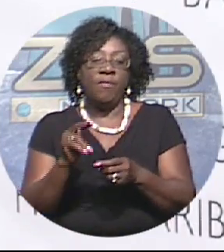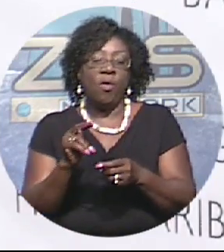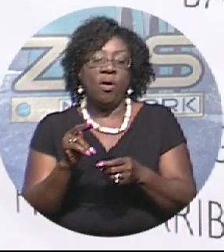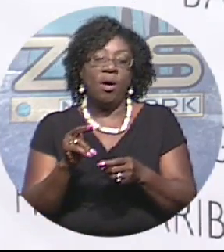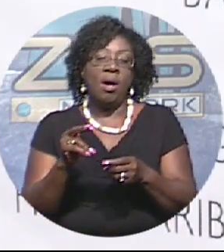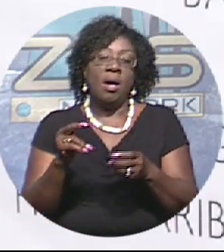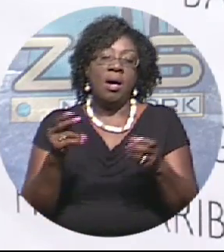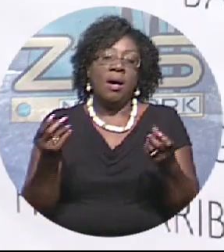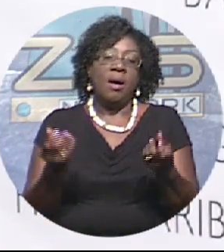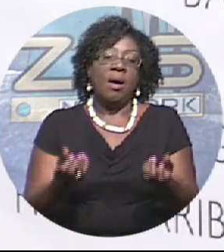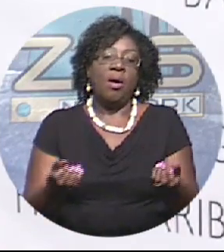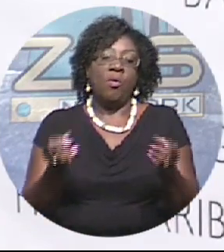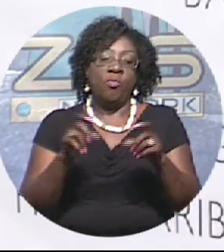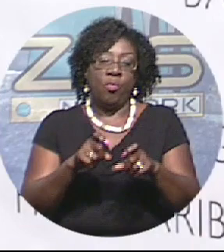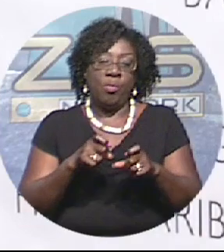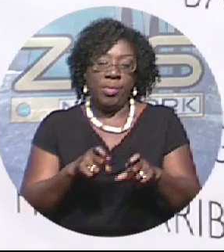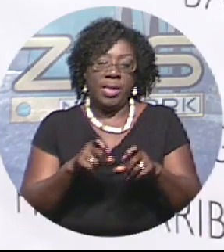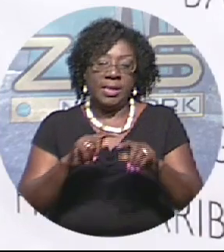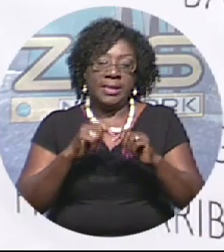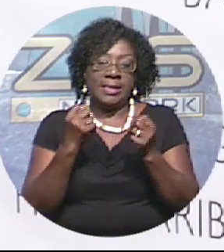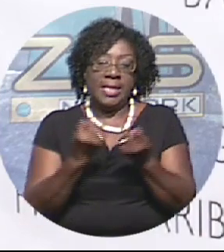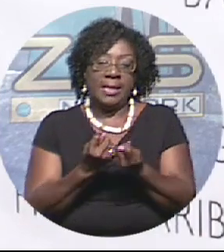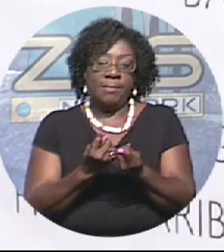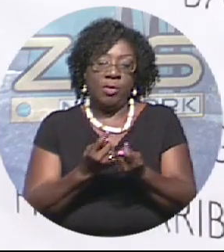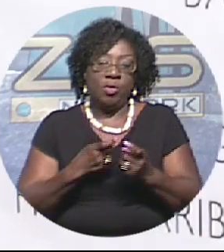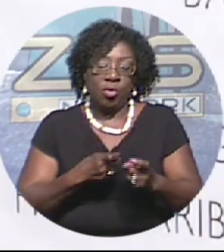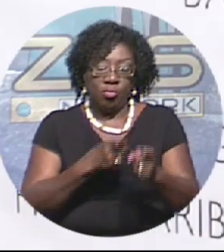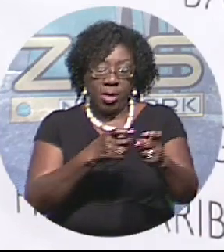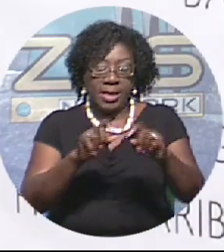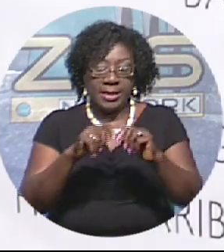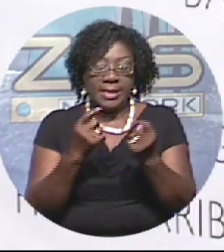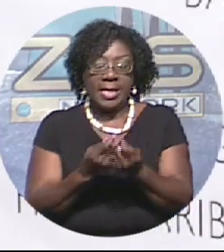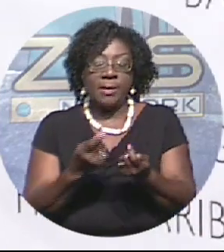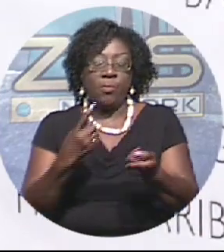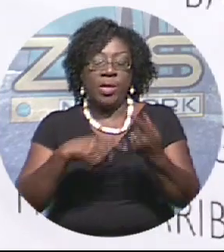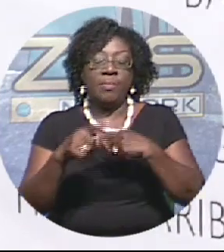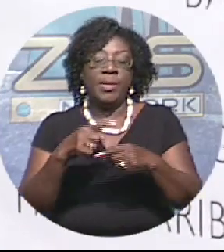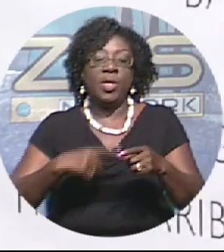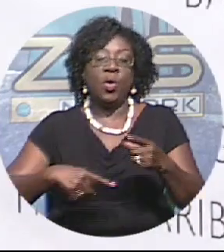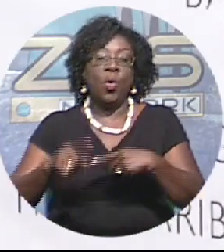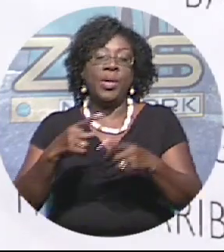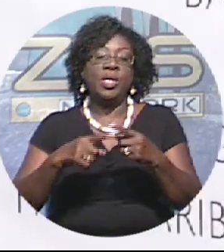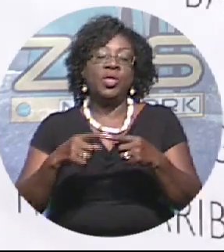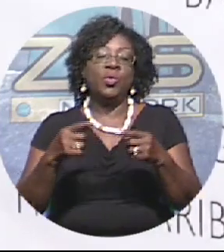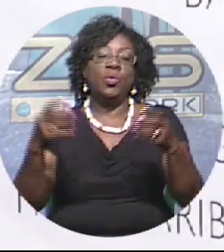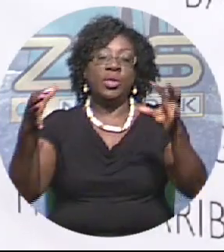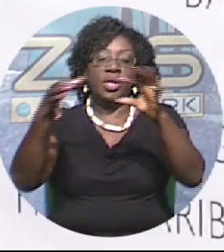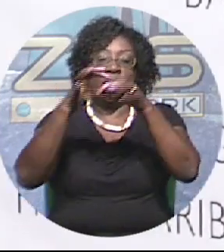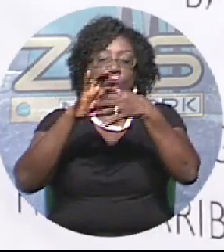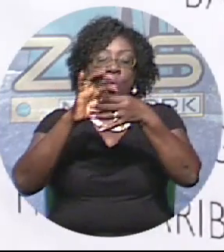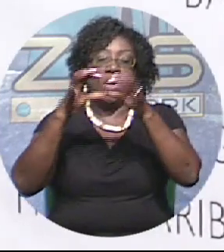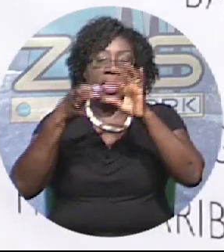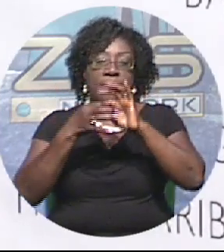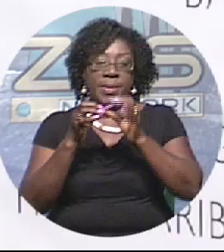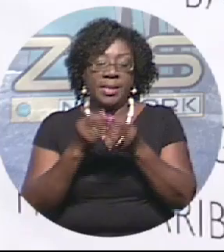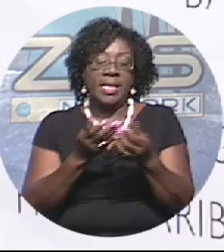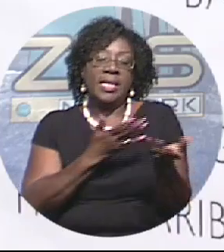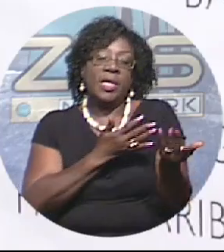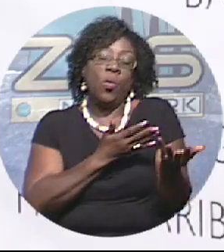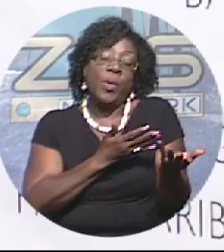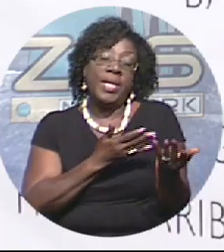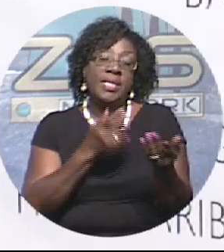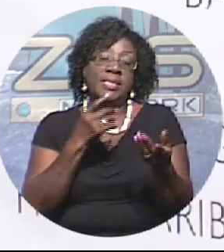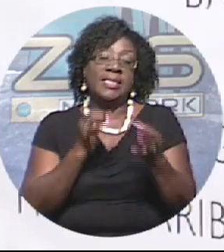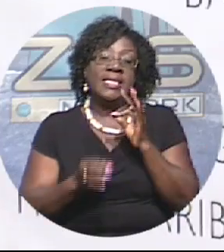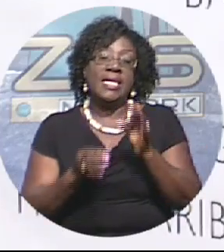headed to the Rio Olympic Games. Now, the members of the Bahamas Olympic Committee are awaiting word for the men's tennis team to